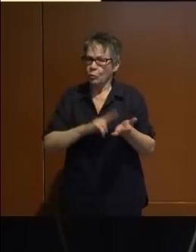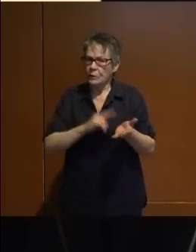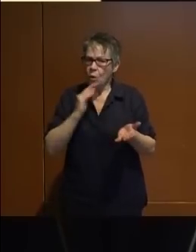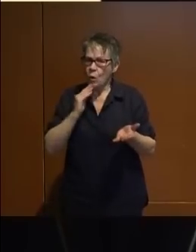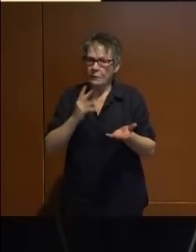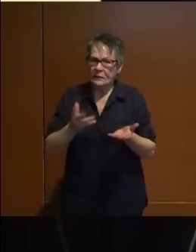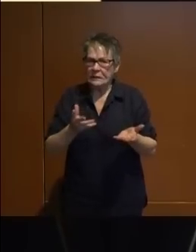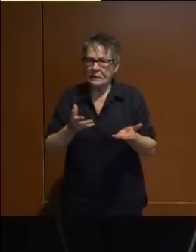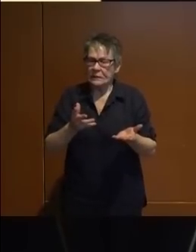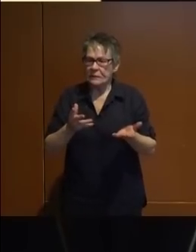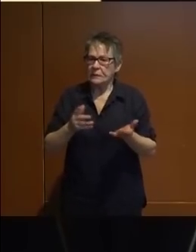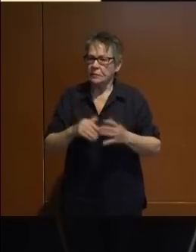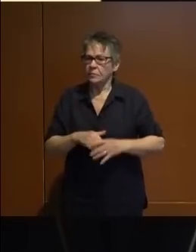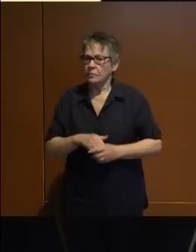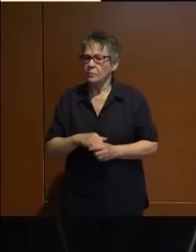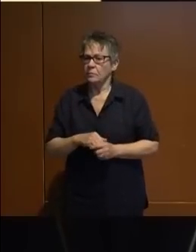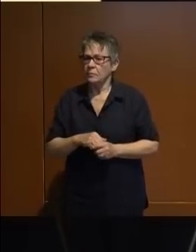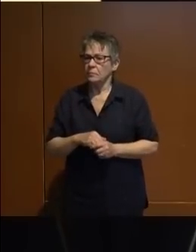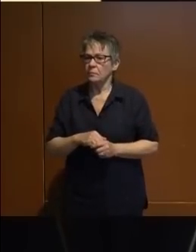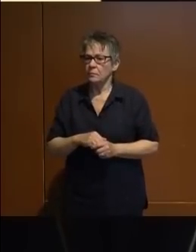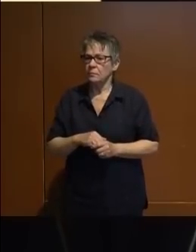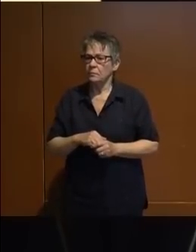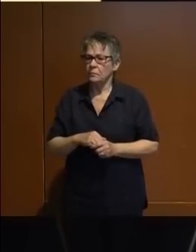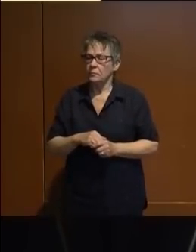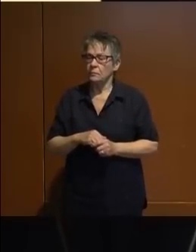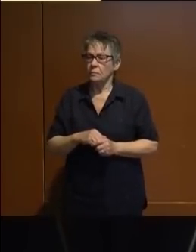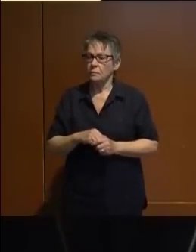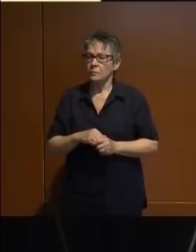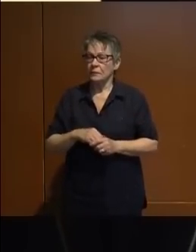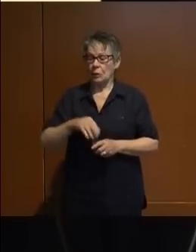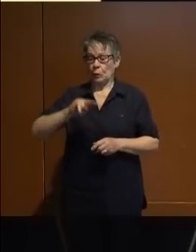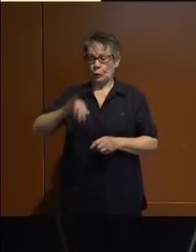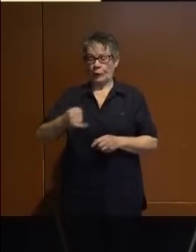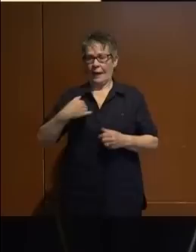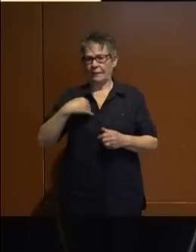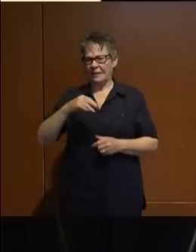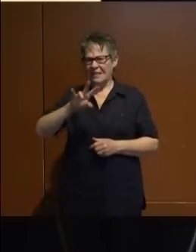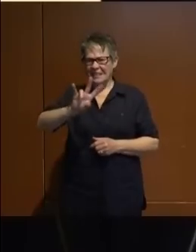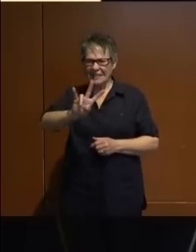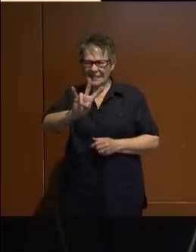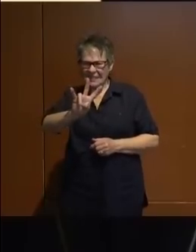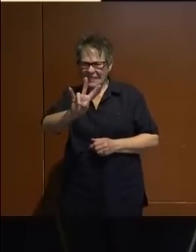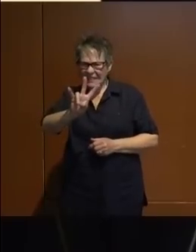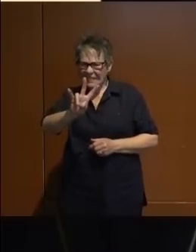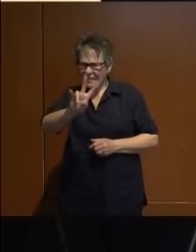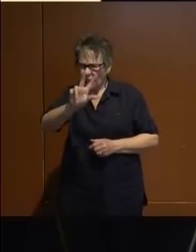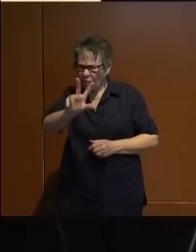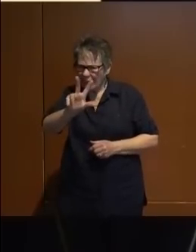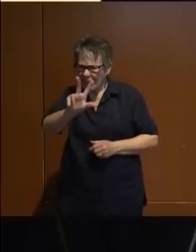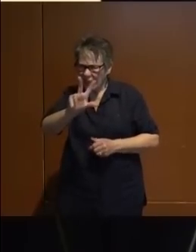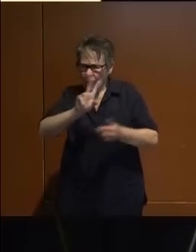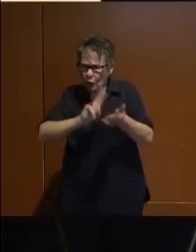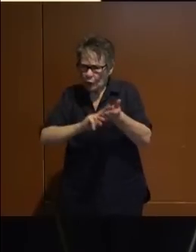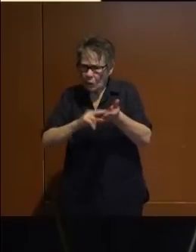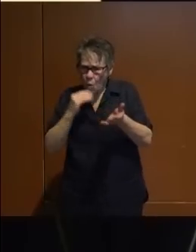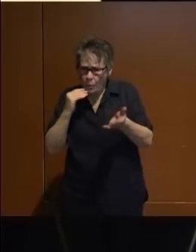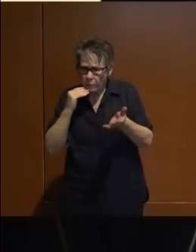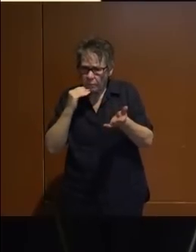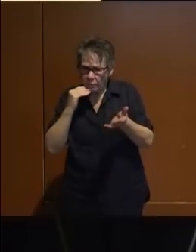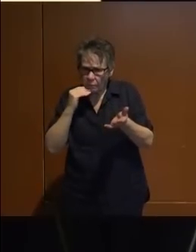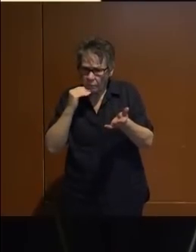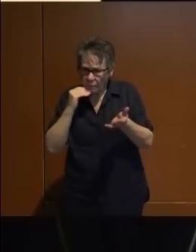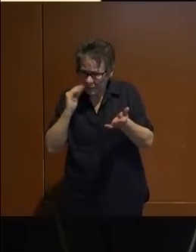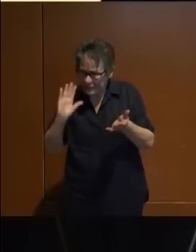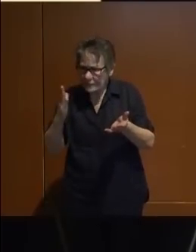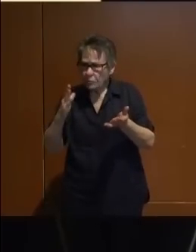report at least one COVID-positive case. In long-term care facilities, we have